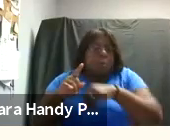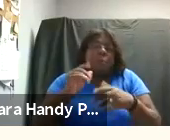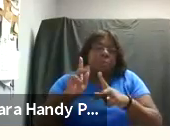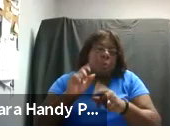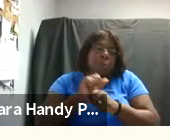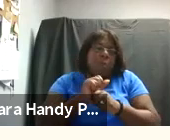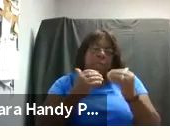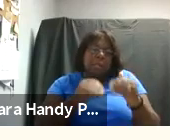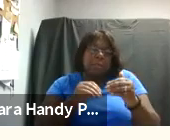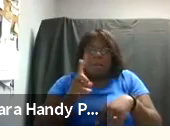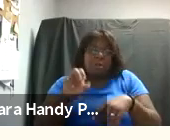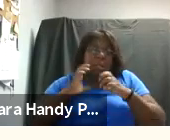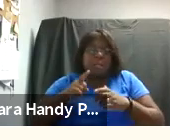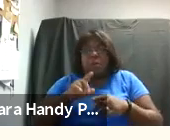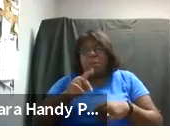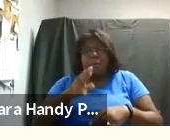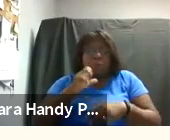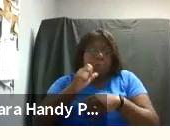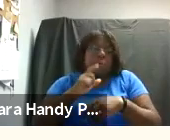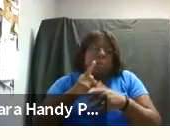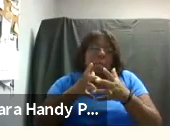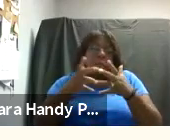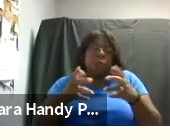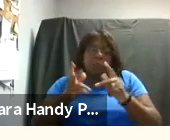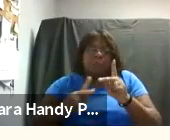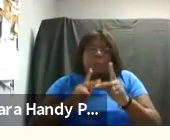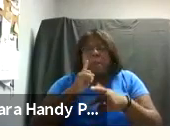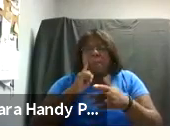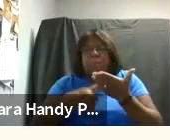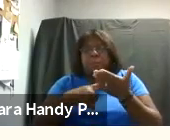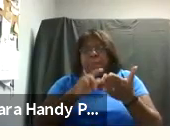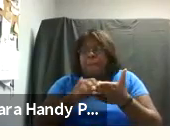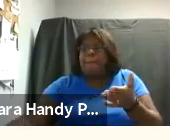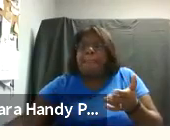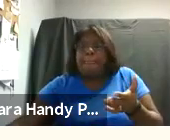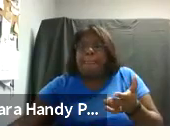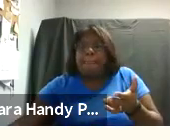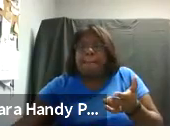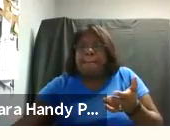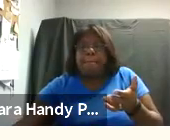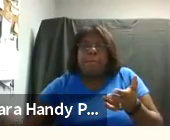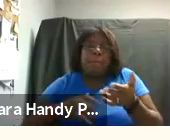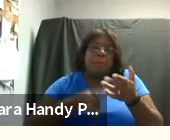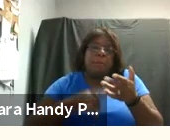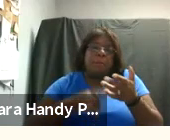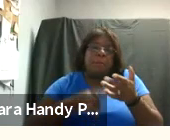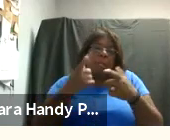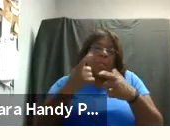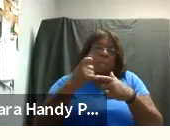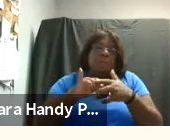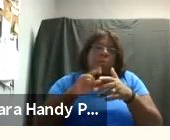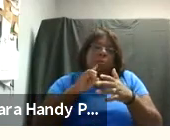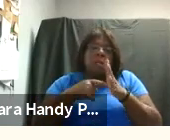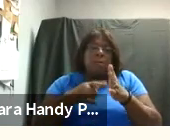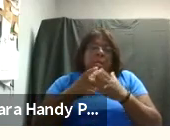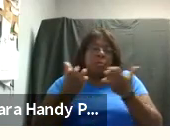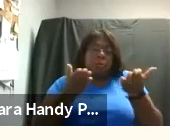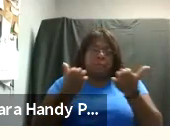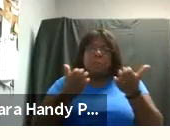population. I just want to maybe have a conversation about that, because I think it represents a pretty big hole in services and